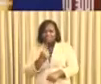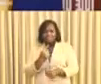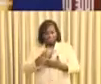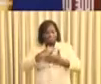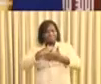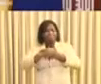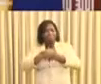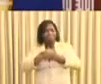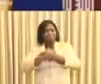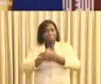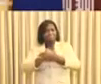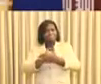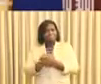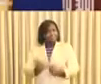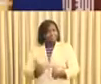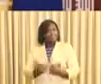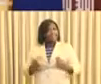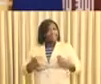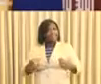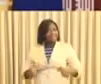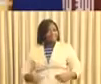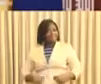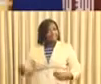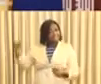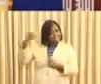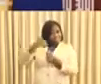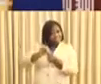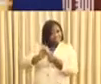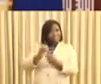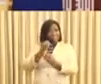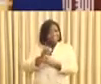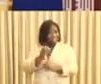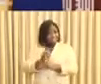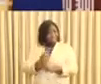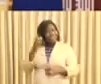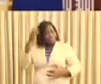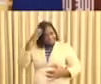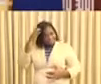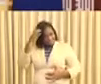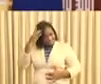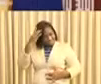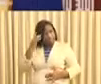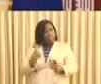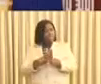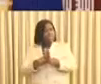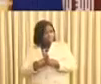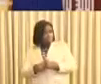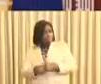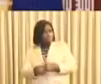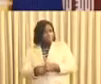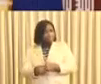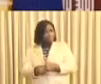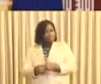in addition to care for the sick. The virus has also revealed the unequal